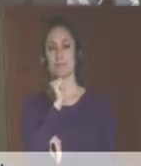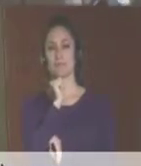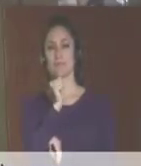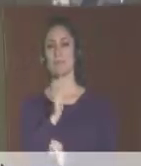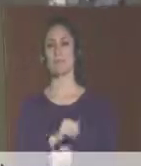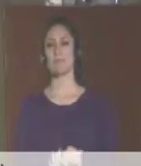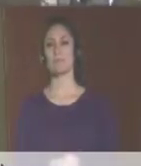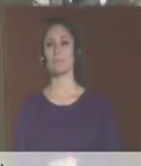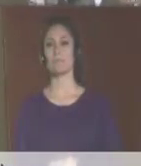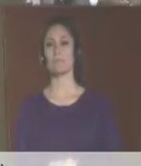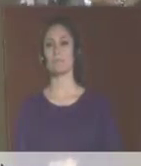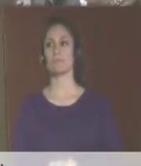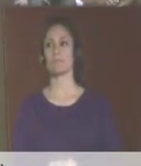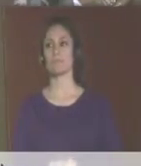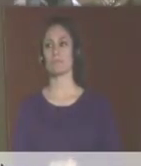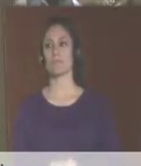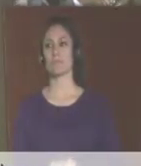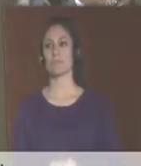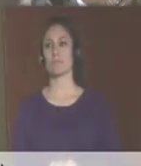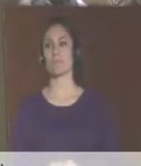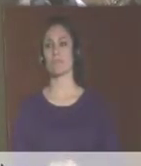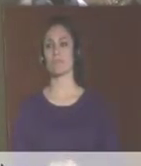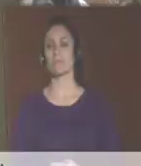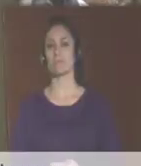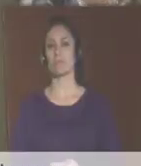what we would be needing the most